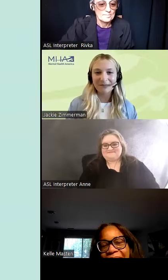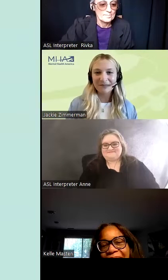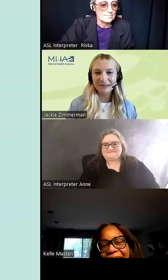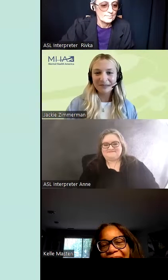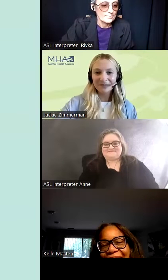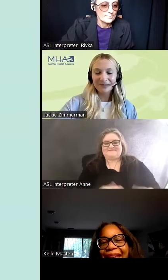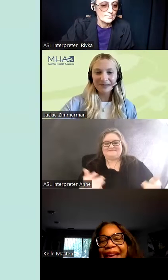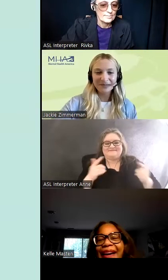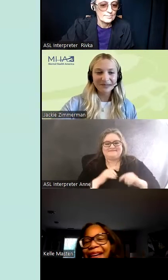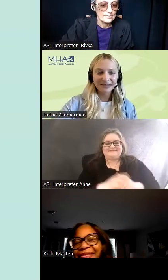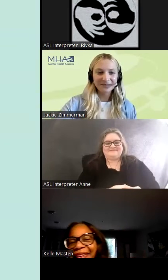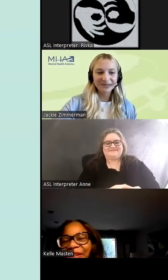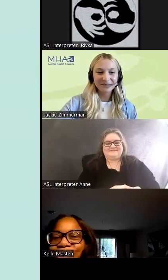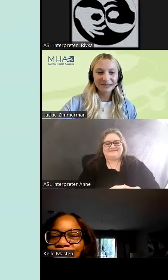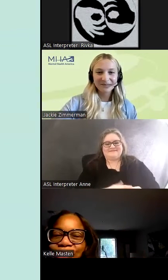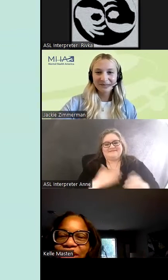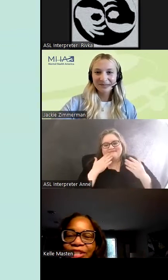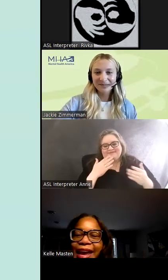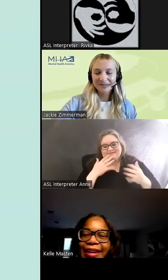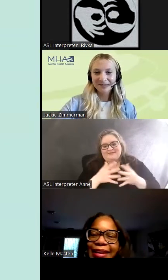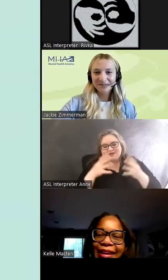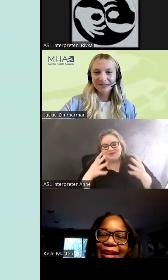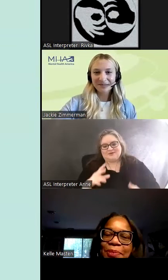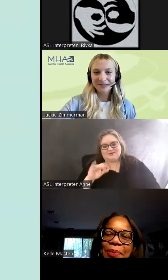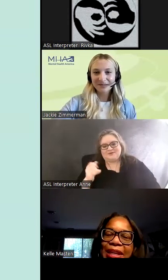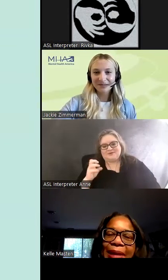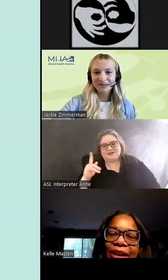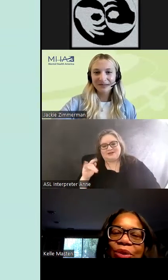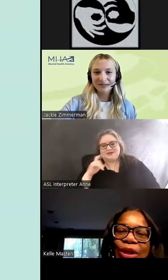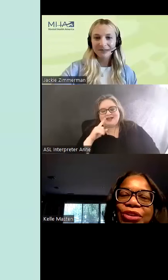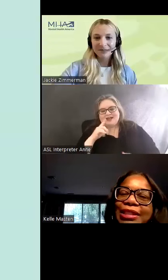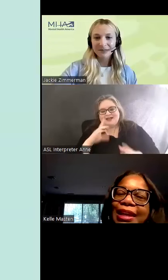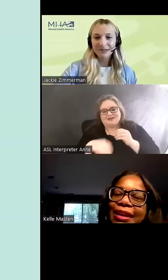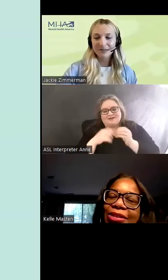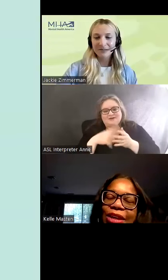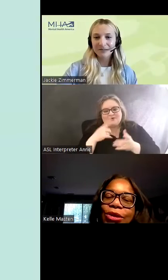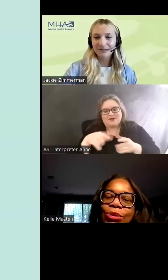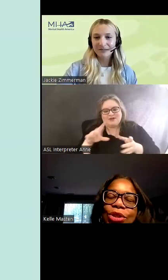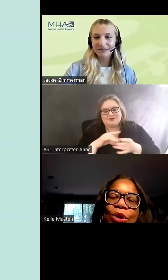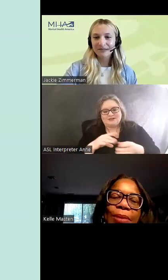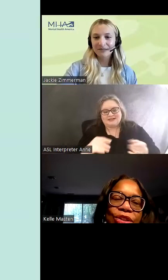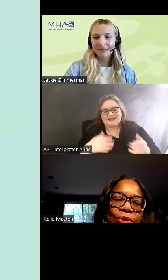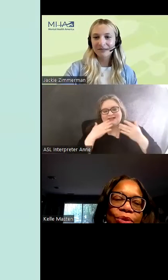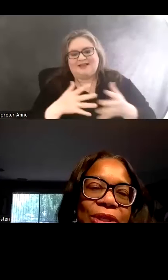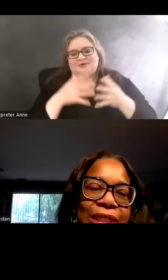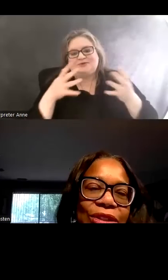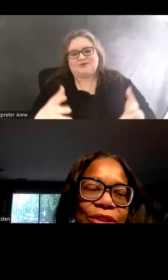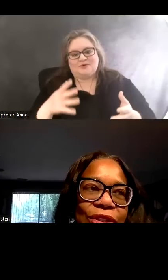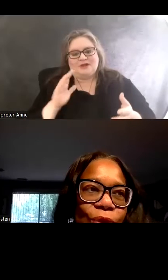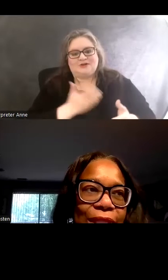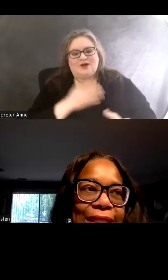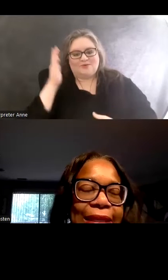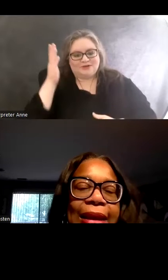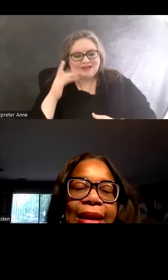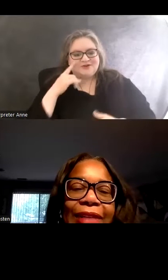here. Thank you so much, Jackie. And to piggyback on what you're saying, thank you so much to our